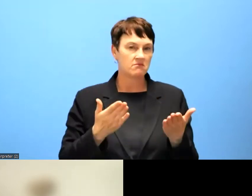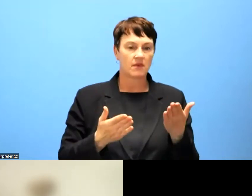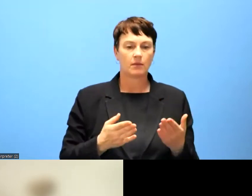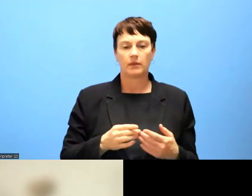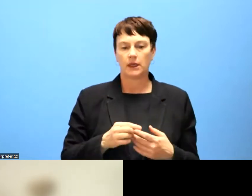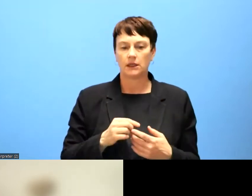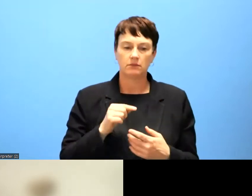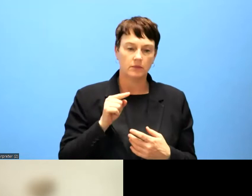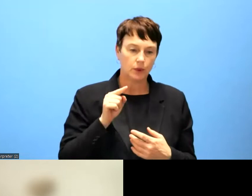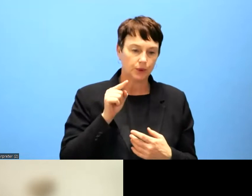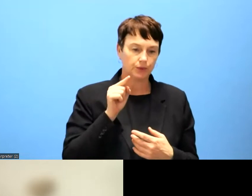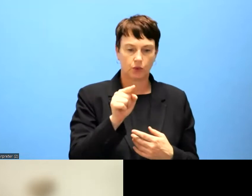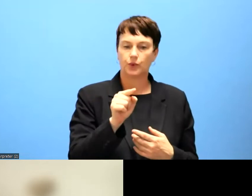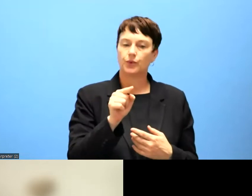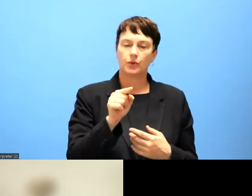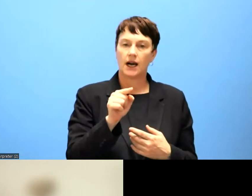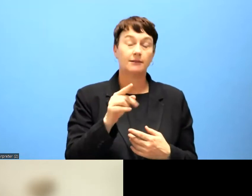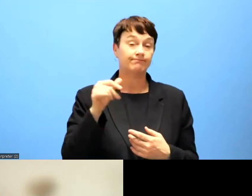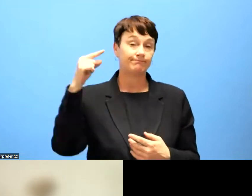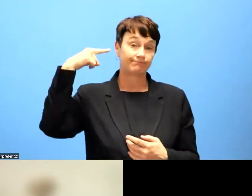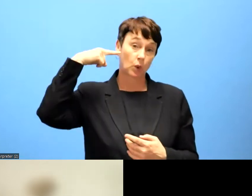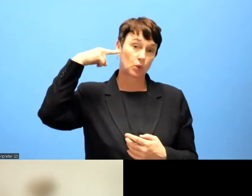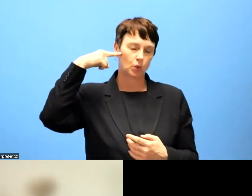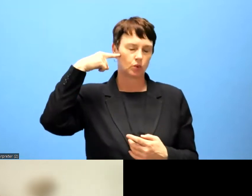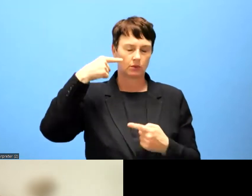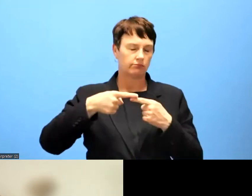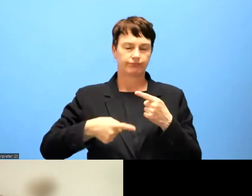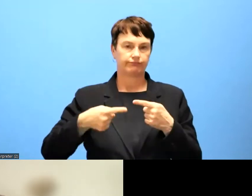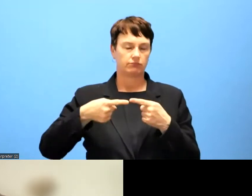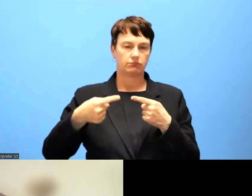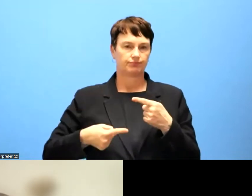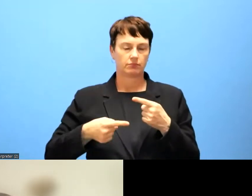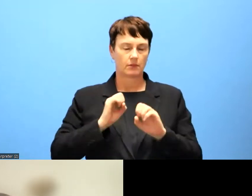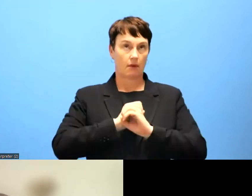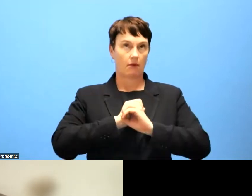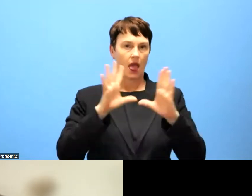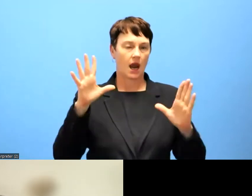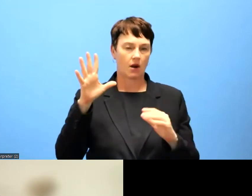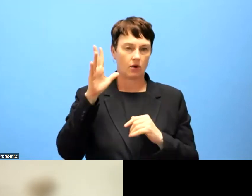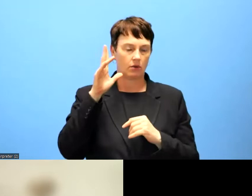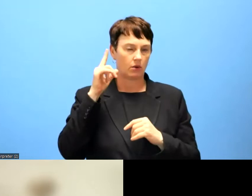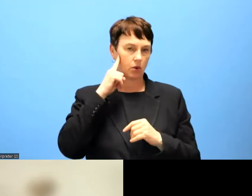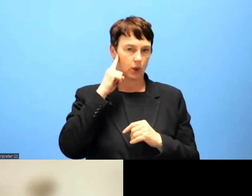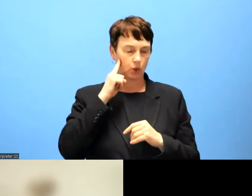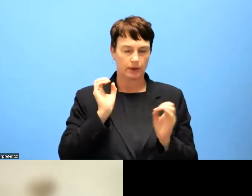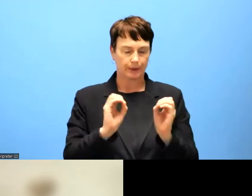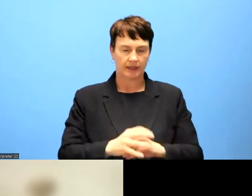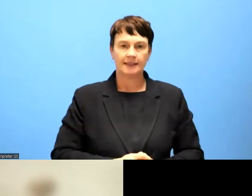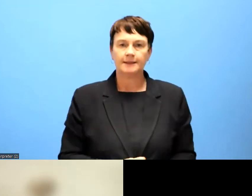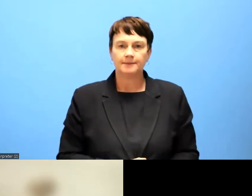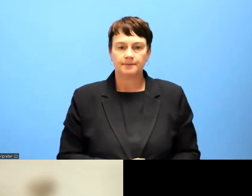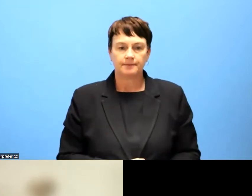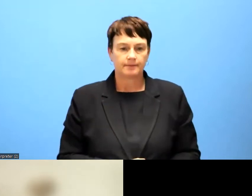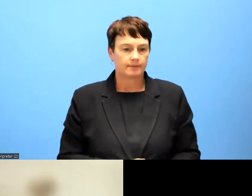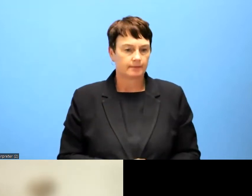it will be difficult for people to respond if they don't know how they will be judged. So it's